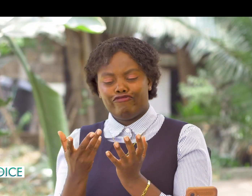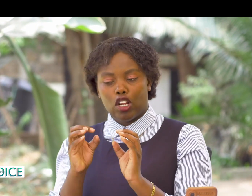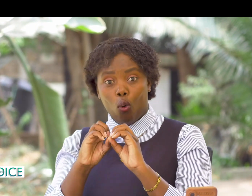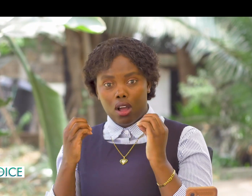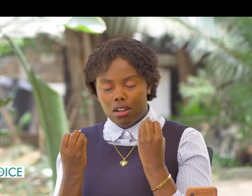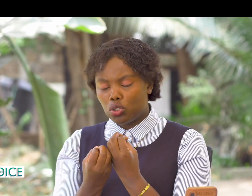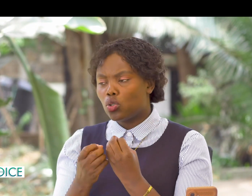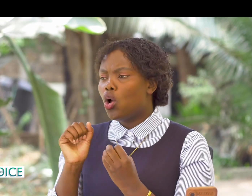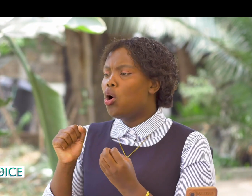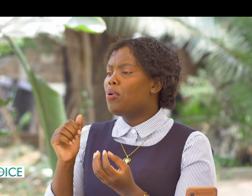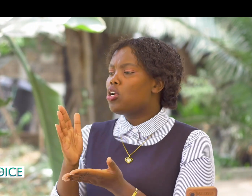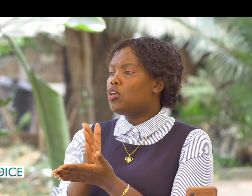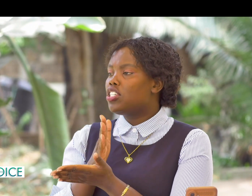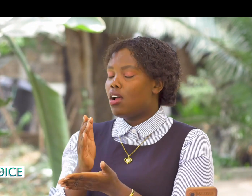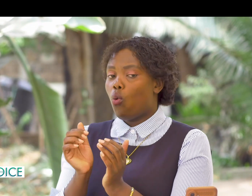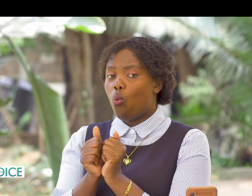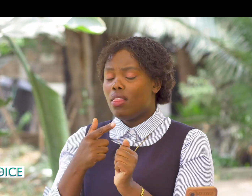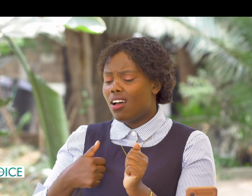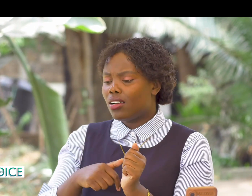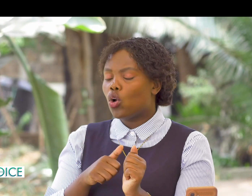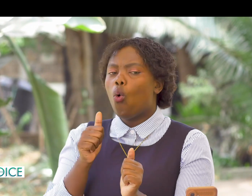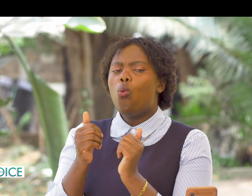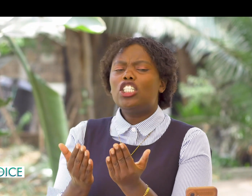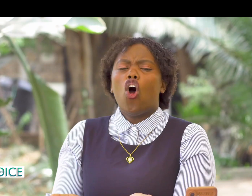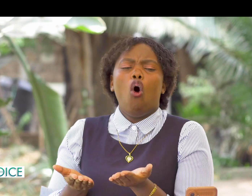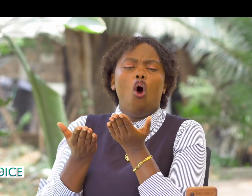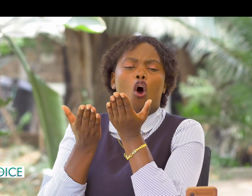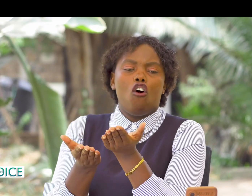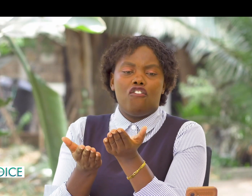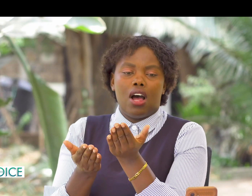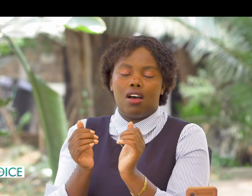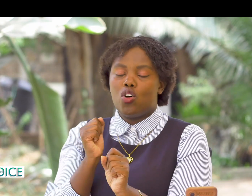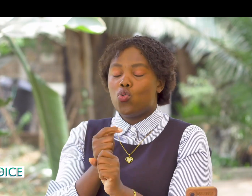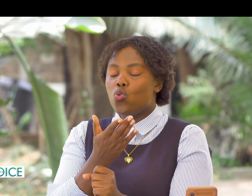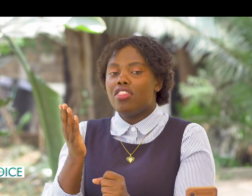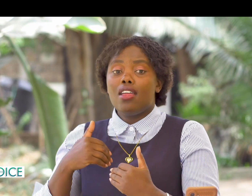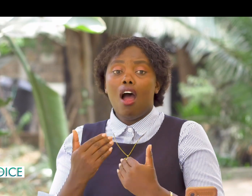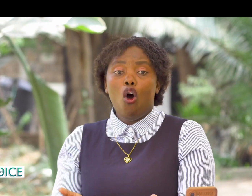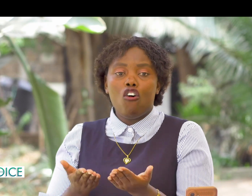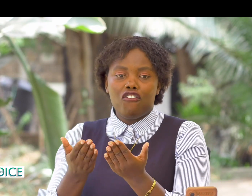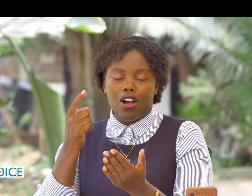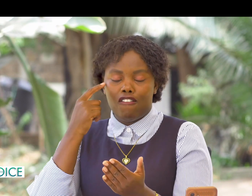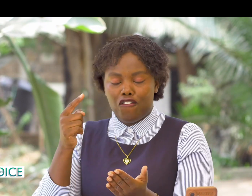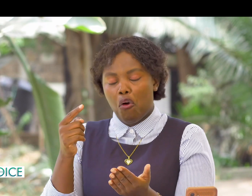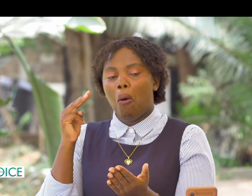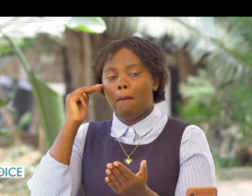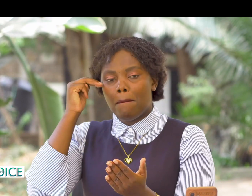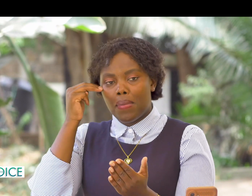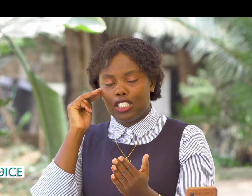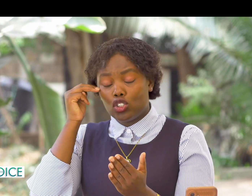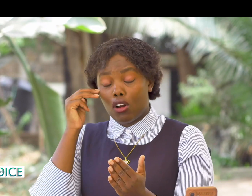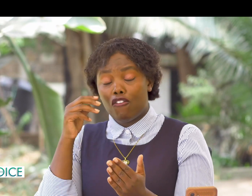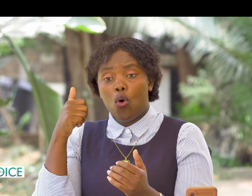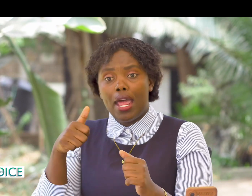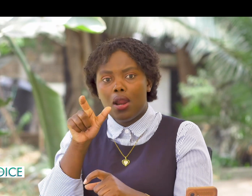with Pamoja, the organization. Can you share with us what you offer